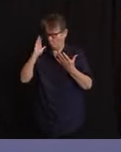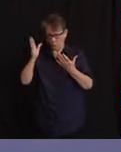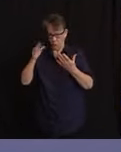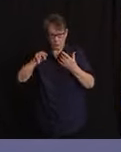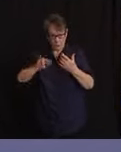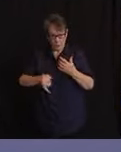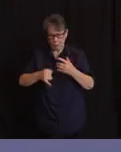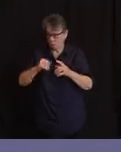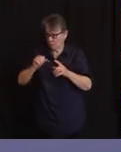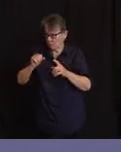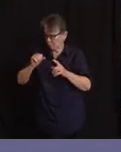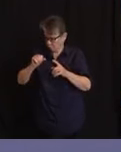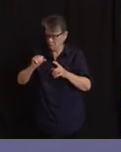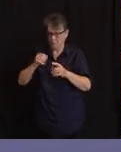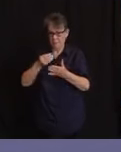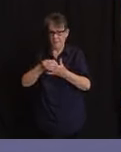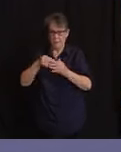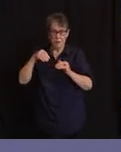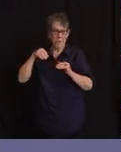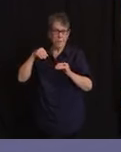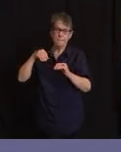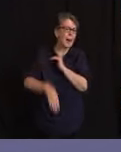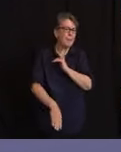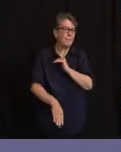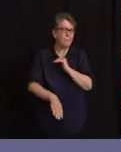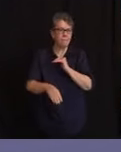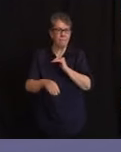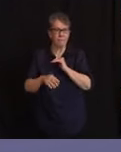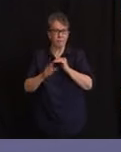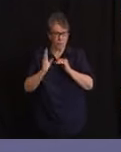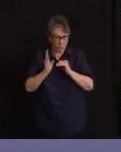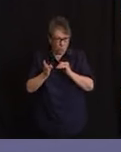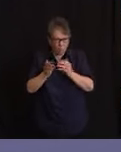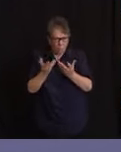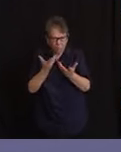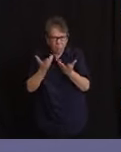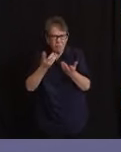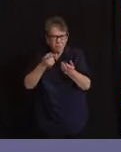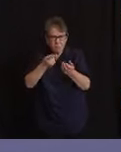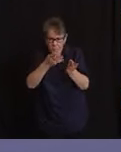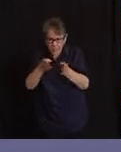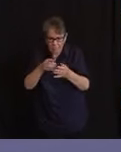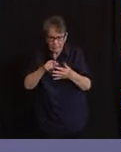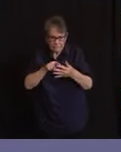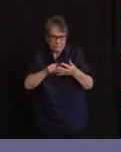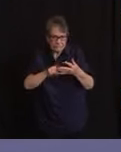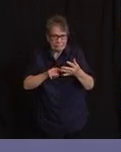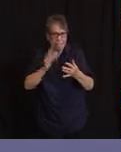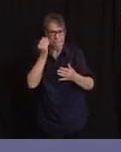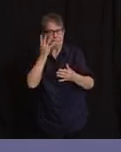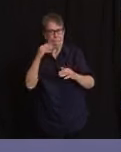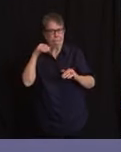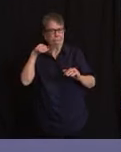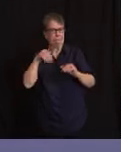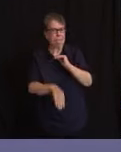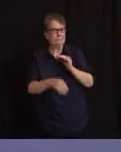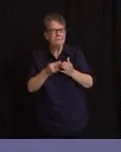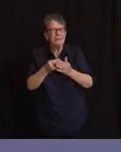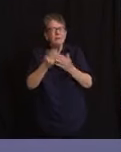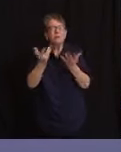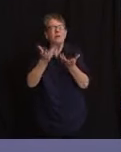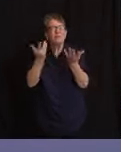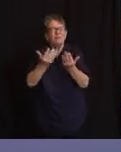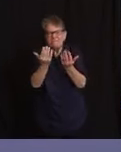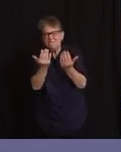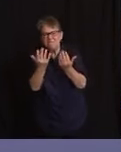Another question, if I may, on your encouragement. Every day you give strong encouragement to the people of New Jersey about staying